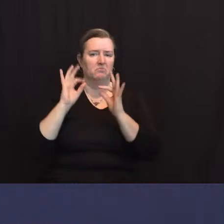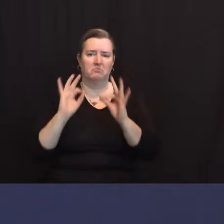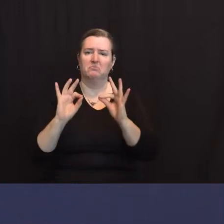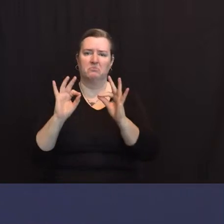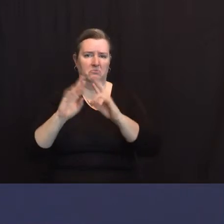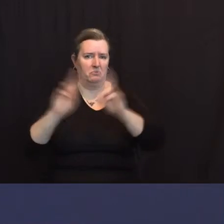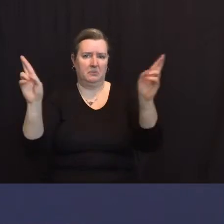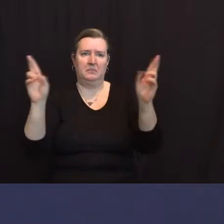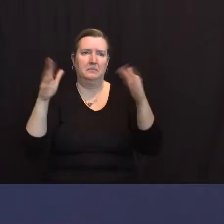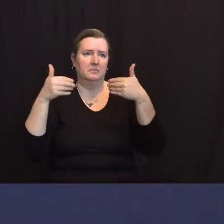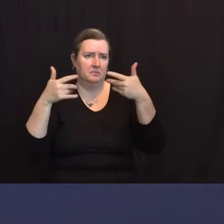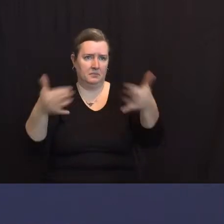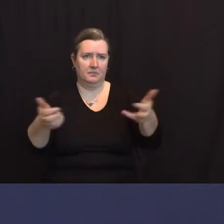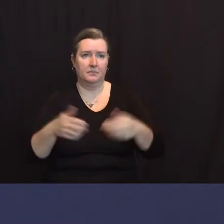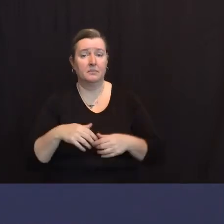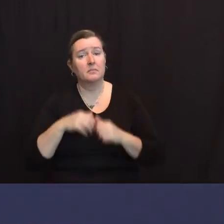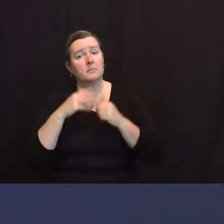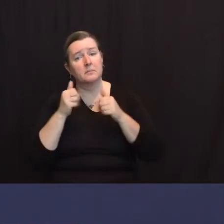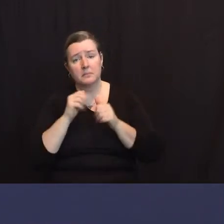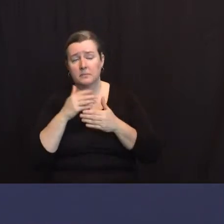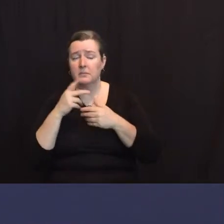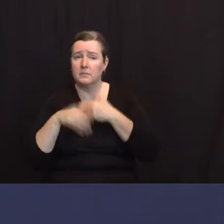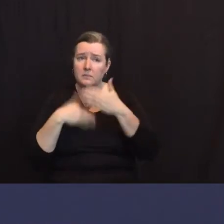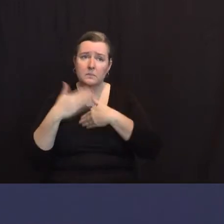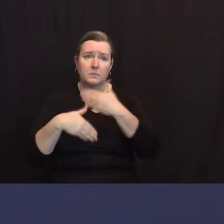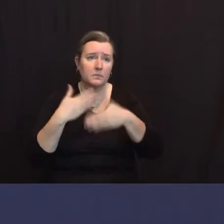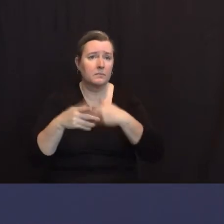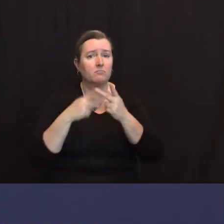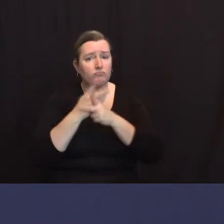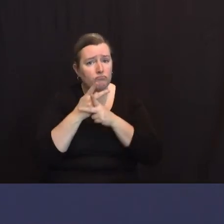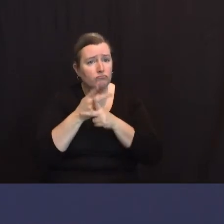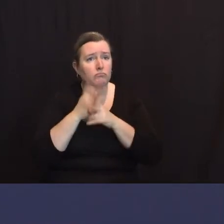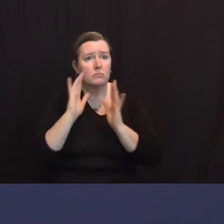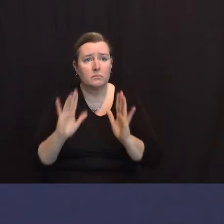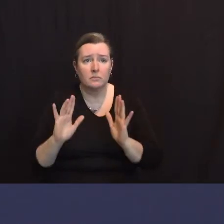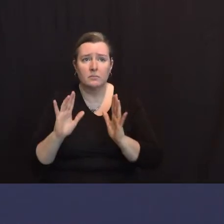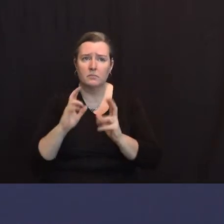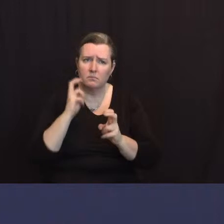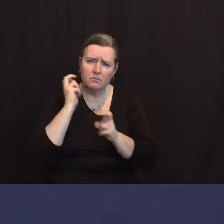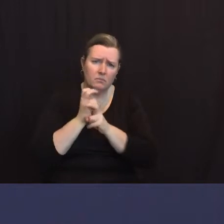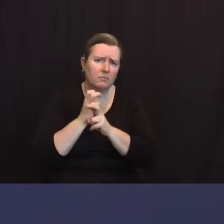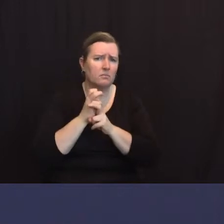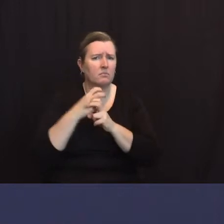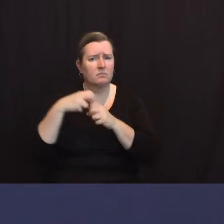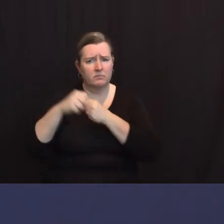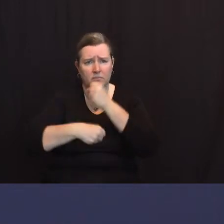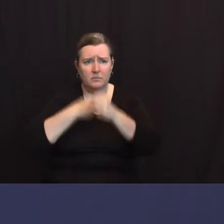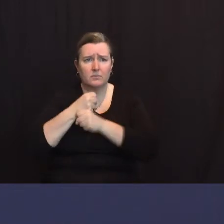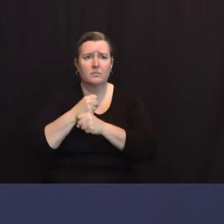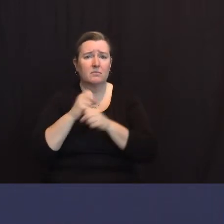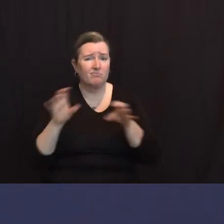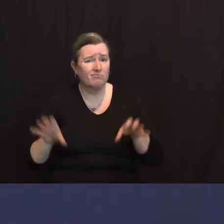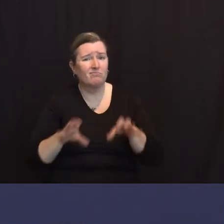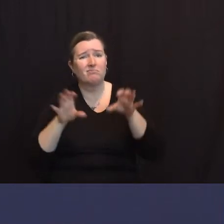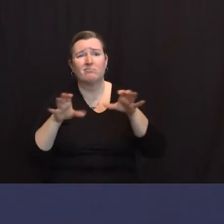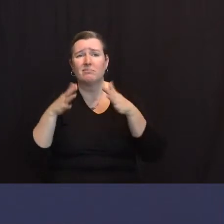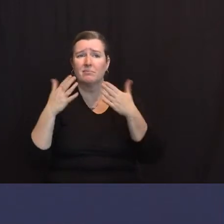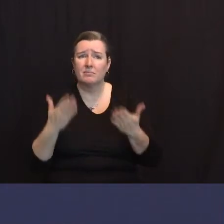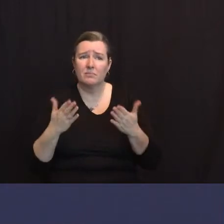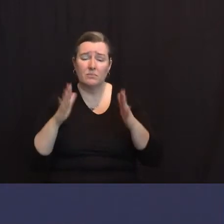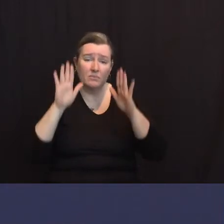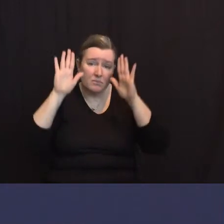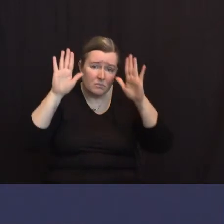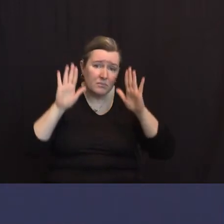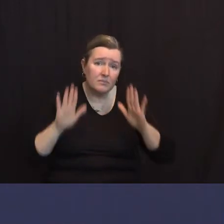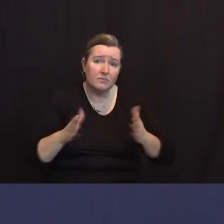year. There's no other way to put it. You've done by the millions extraordinary things. For those we have lost and the families that have left